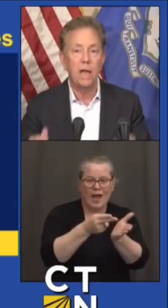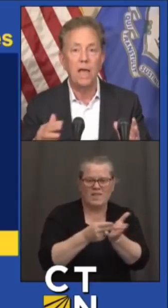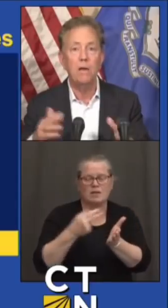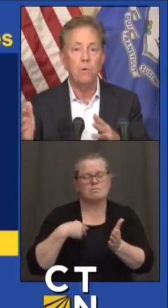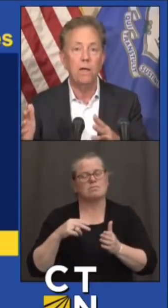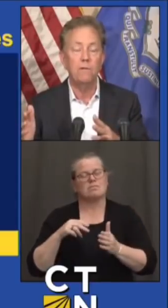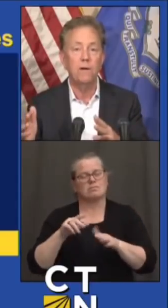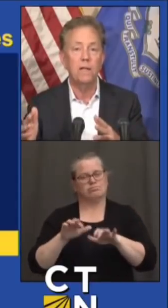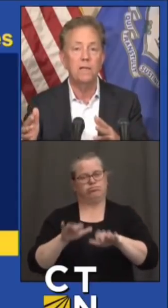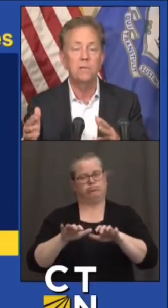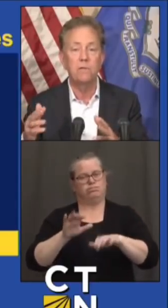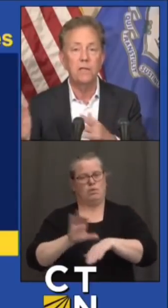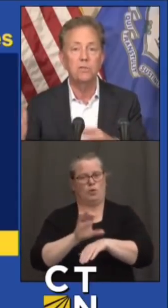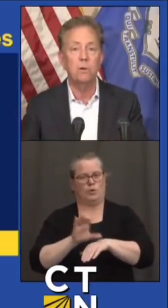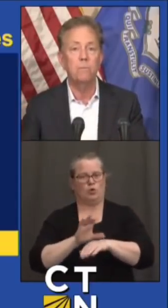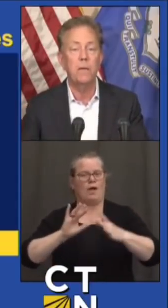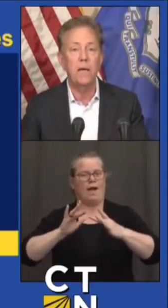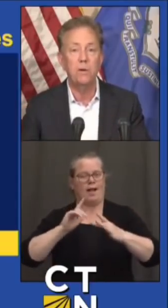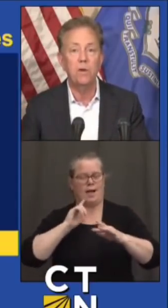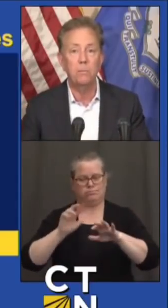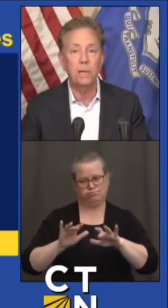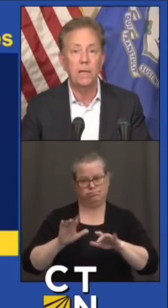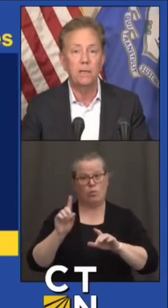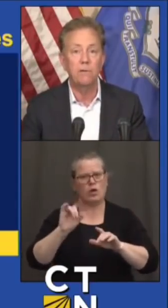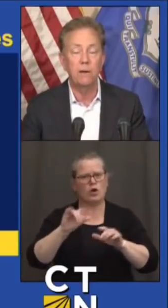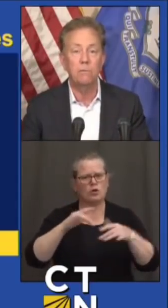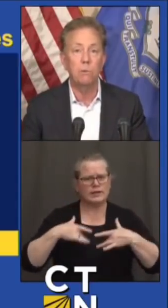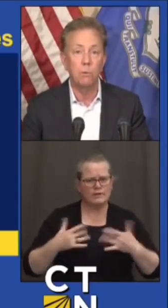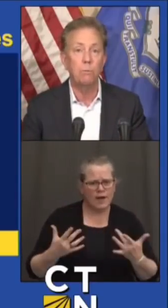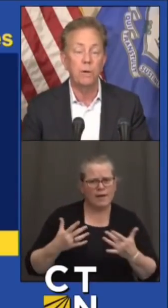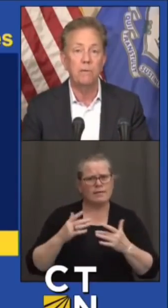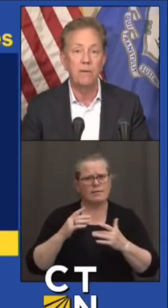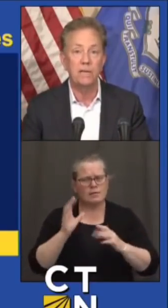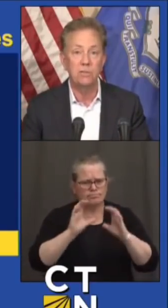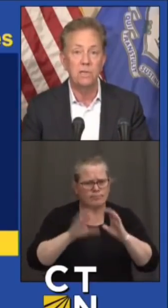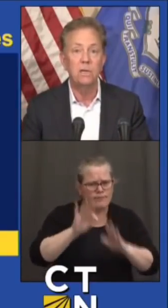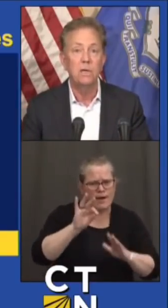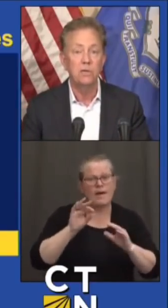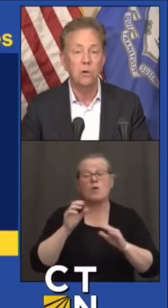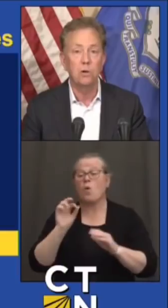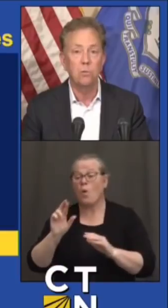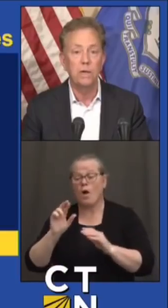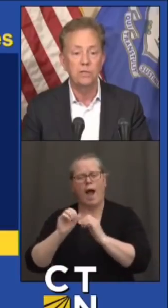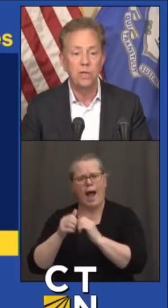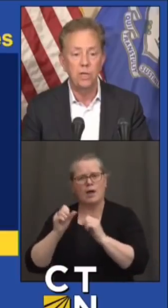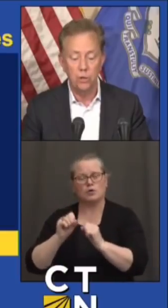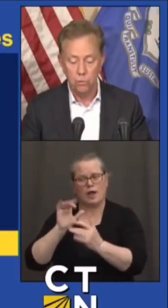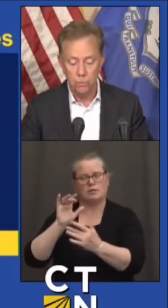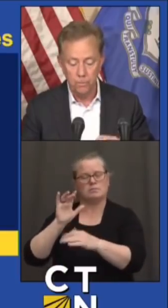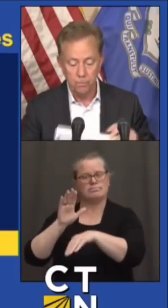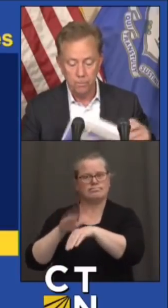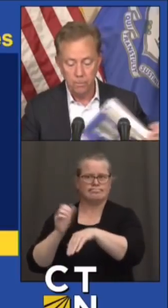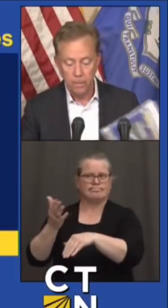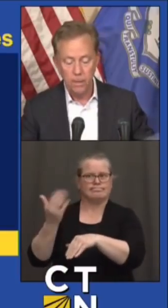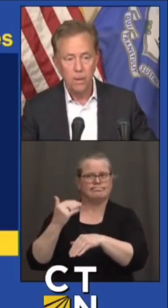find out, A, where you can find these events, or B, how you can plan the event where we'll bring the vaccine truck right to